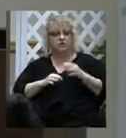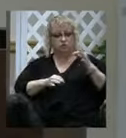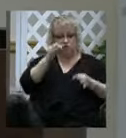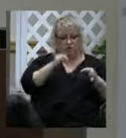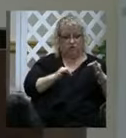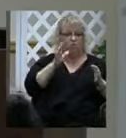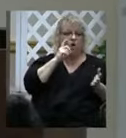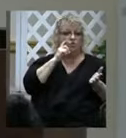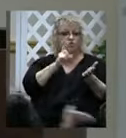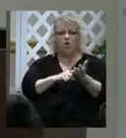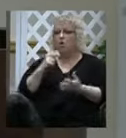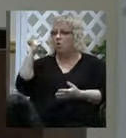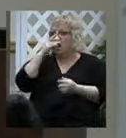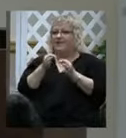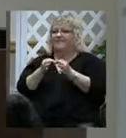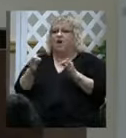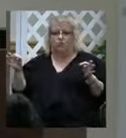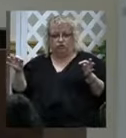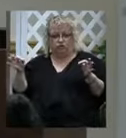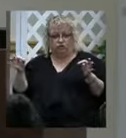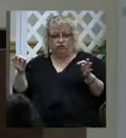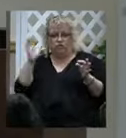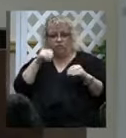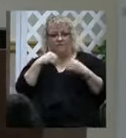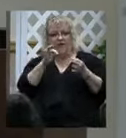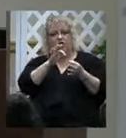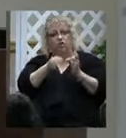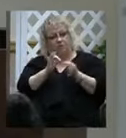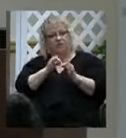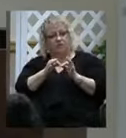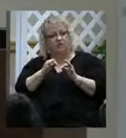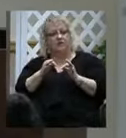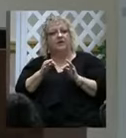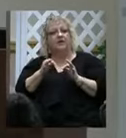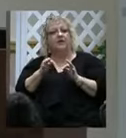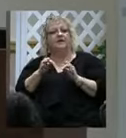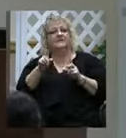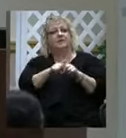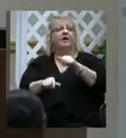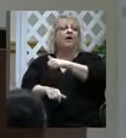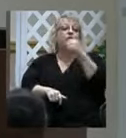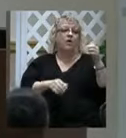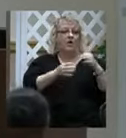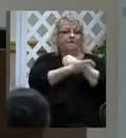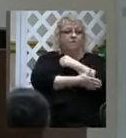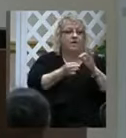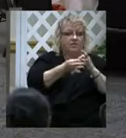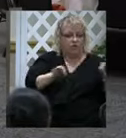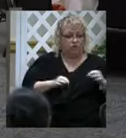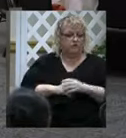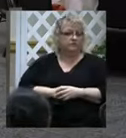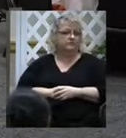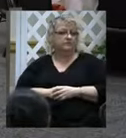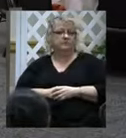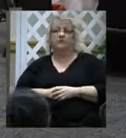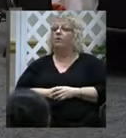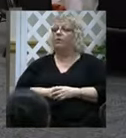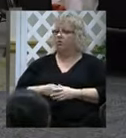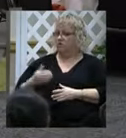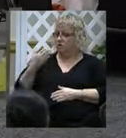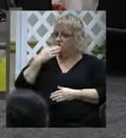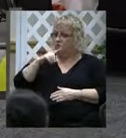recognize Hawaiian language and provide interpretation services as it does for foreign languages? Oh, that's a very